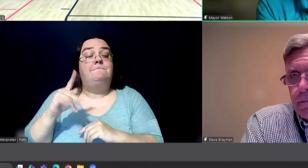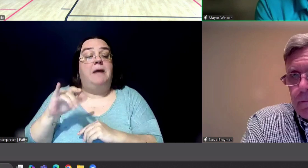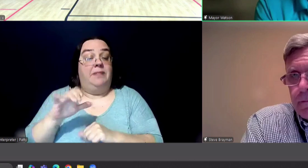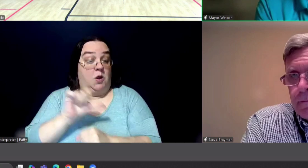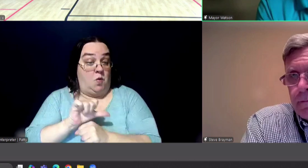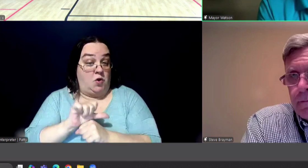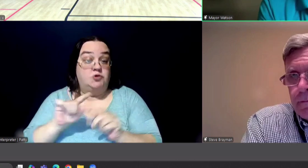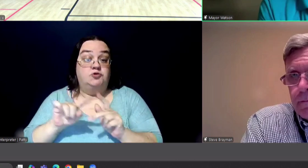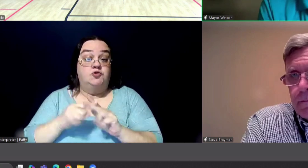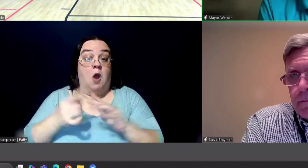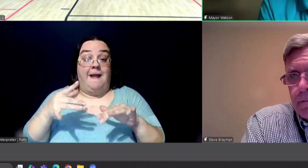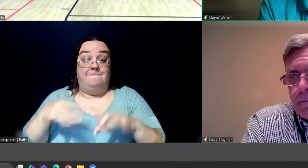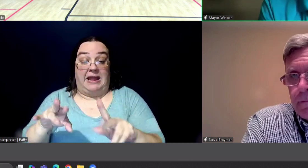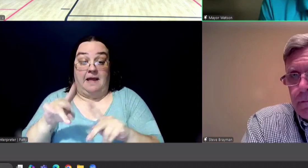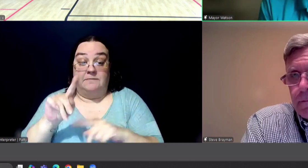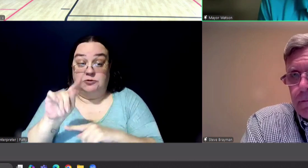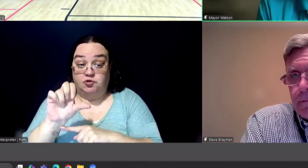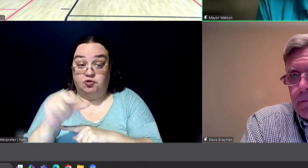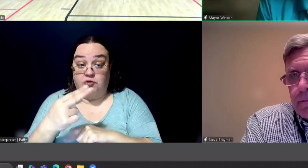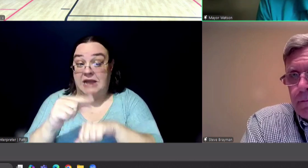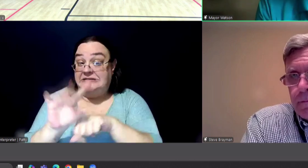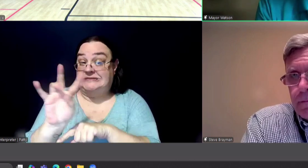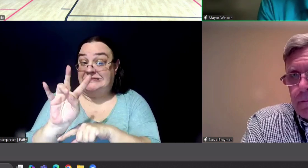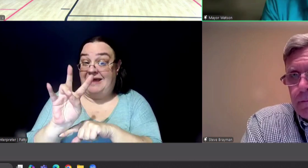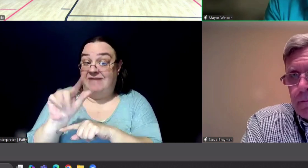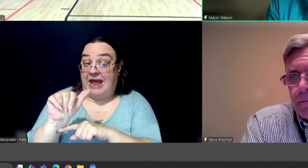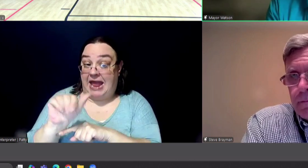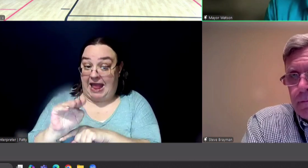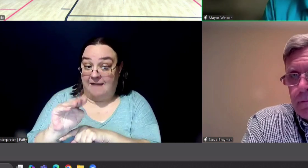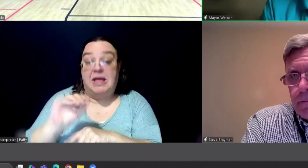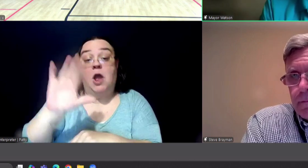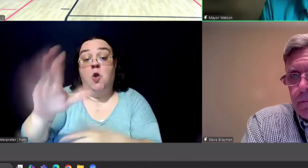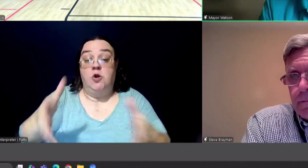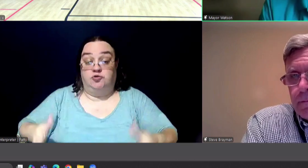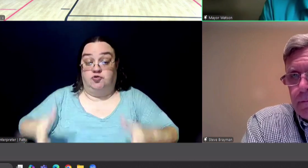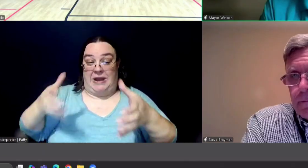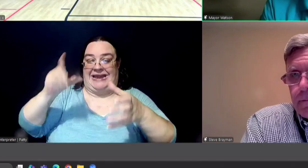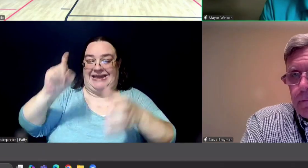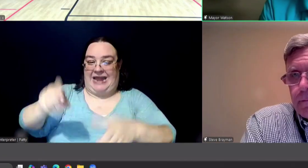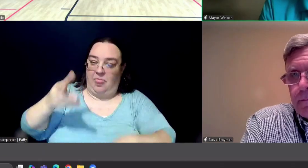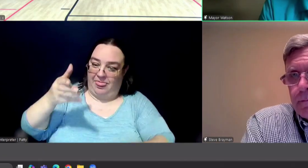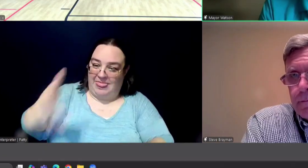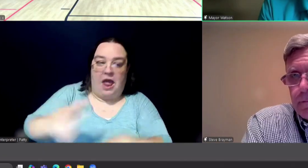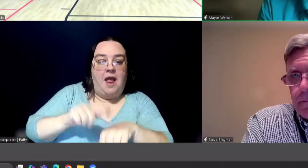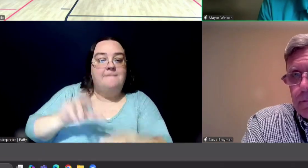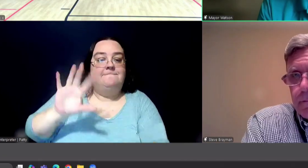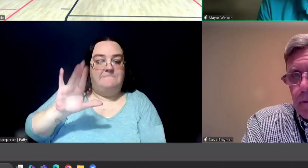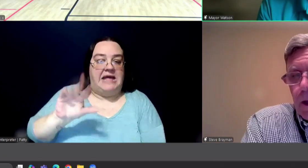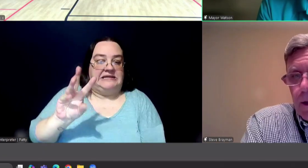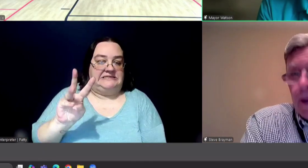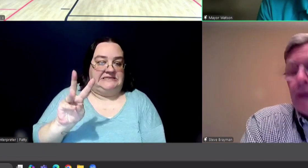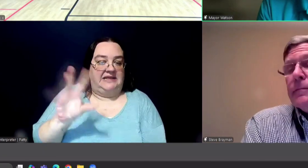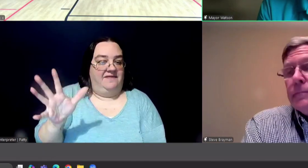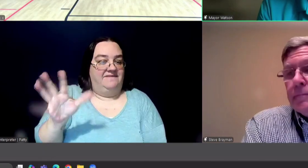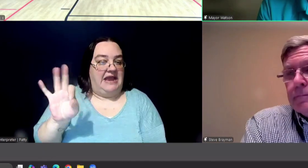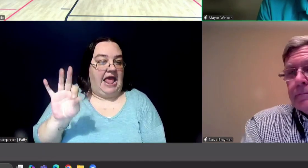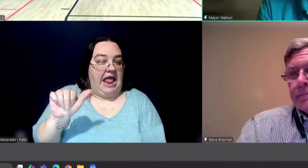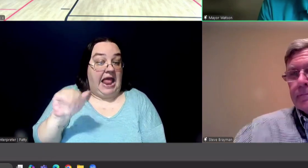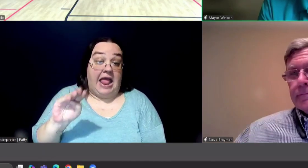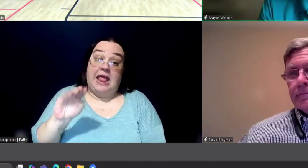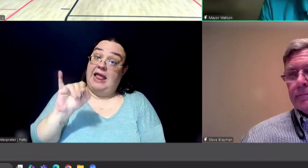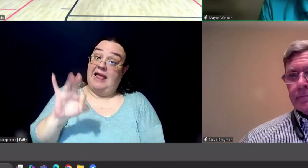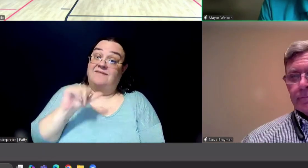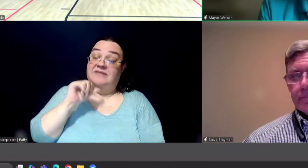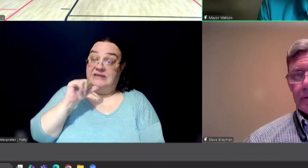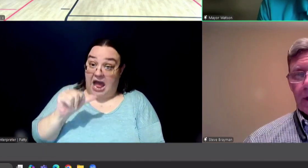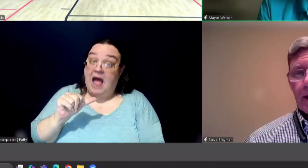its pickups at 7 a.m. and your receptacles need to be on the curb at 6:59 a.m. Otherwise, you may well get